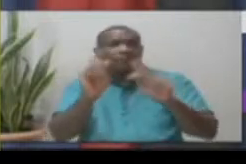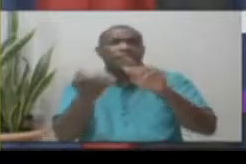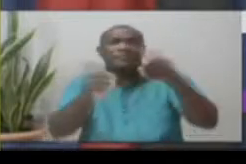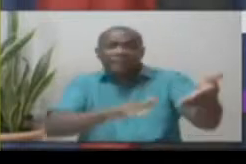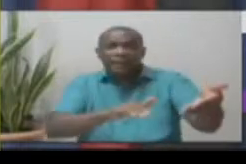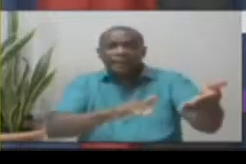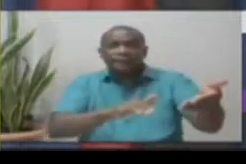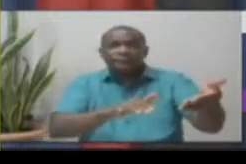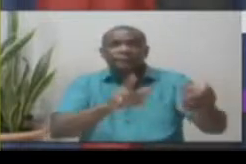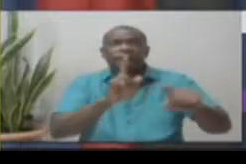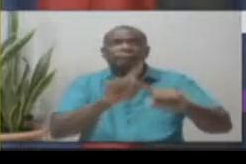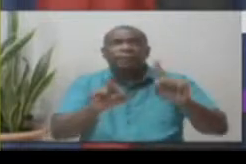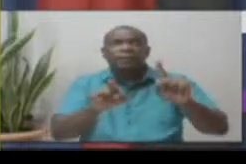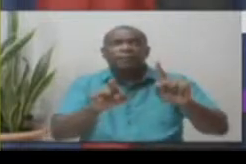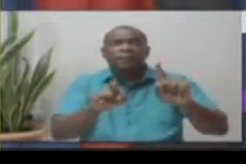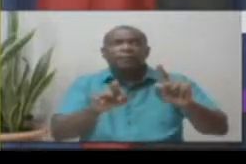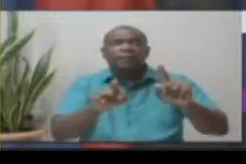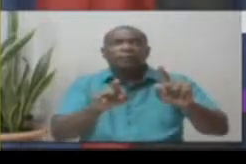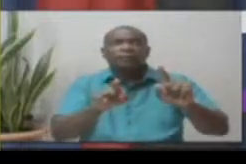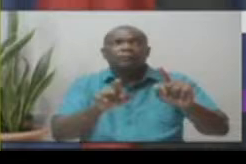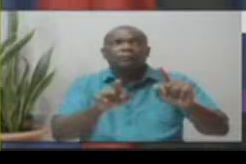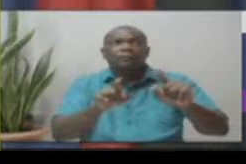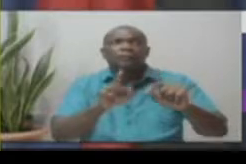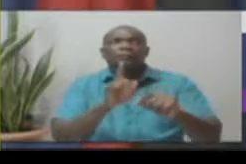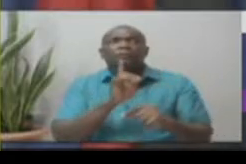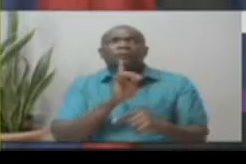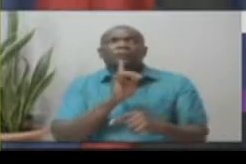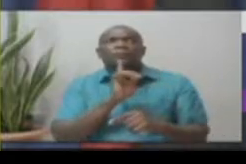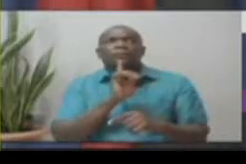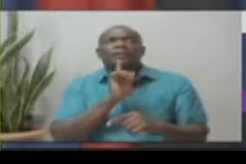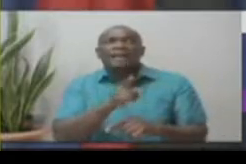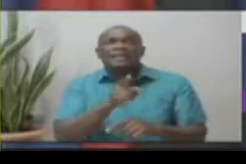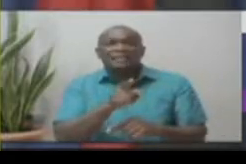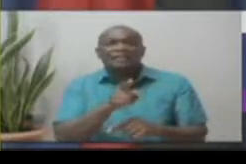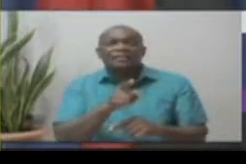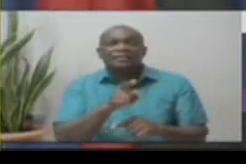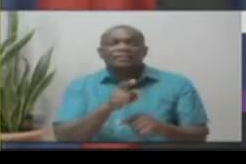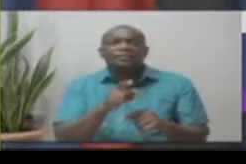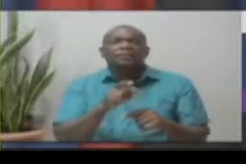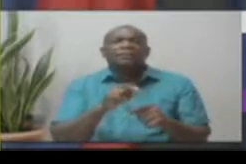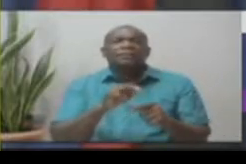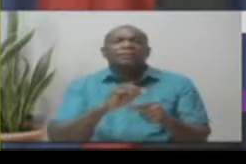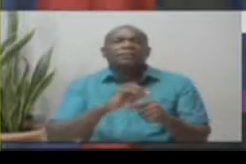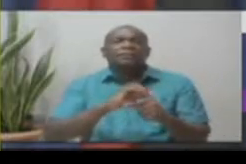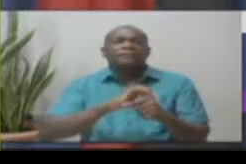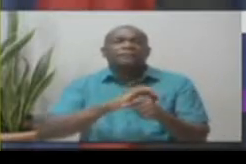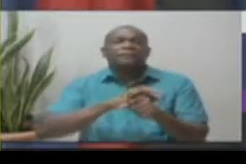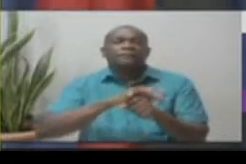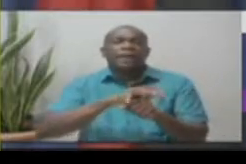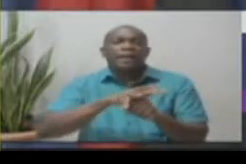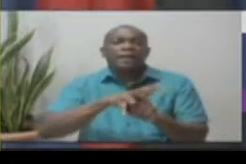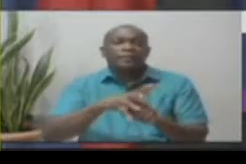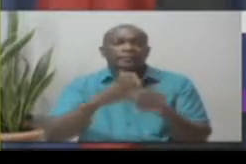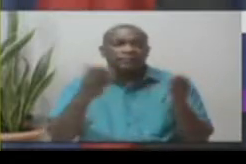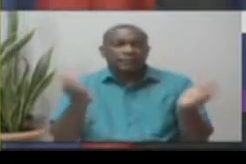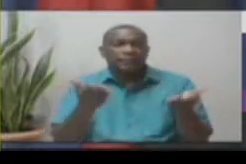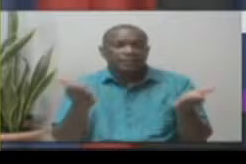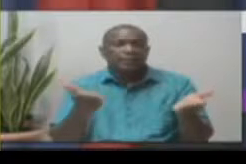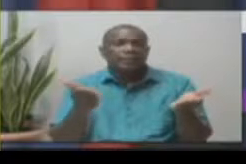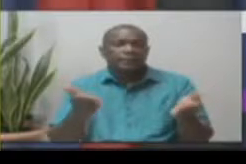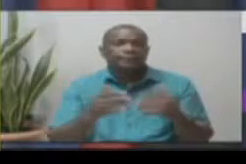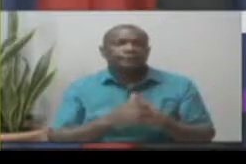is with us. And it is likely to infect some people. And